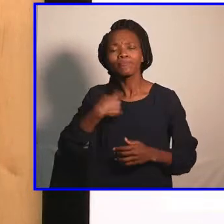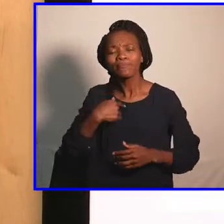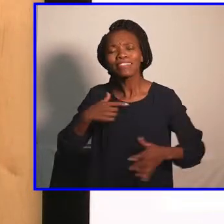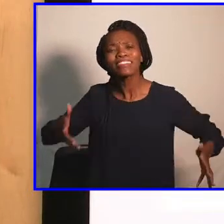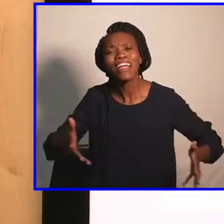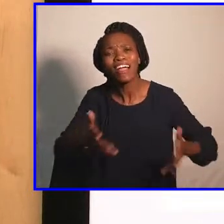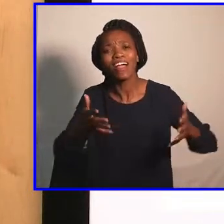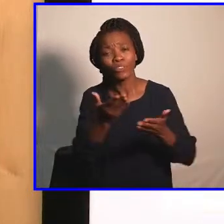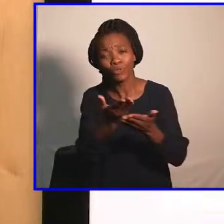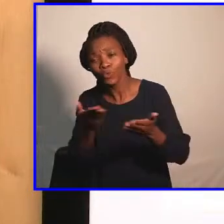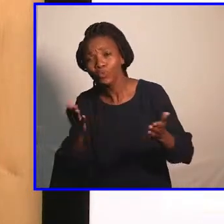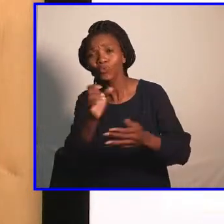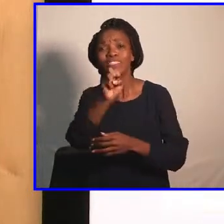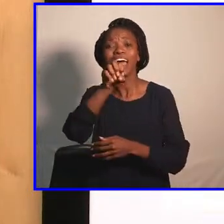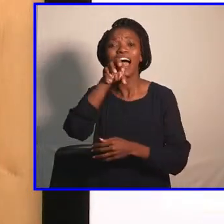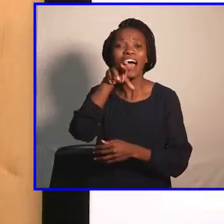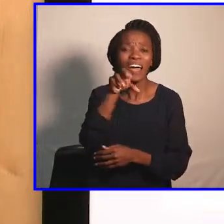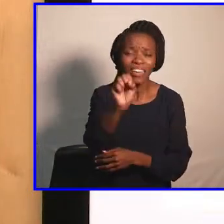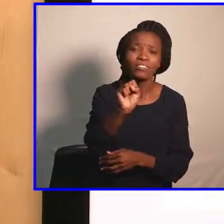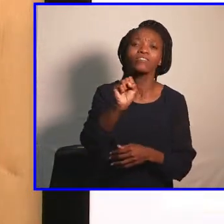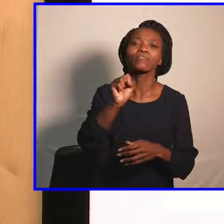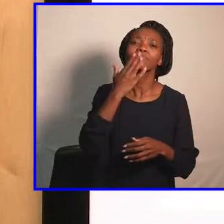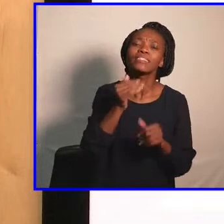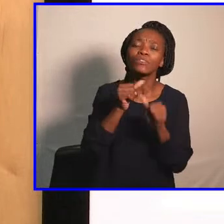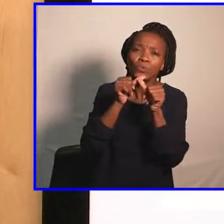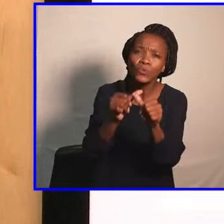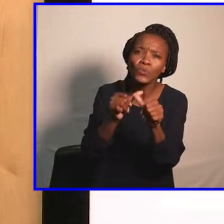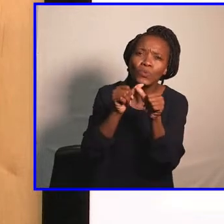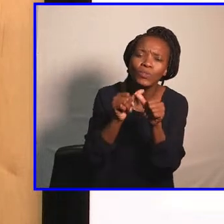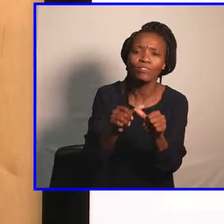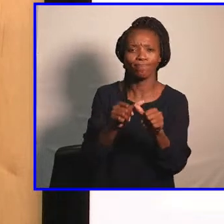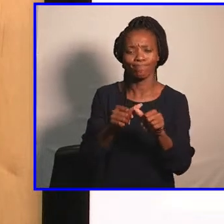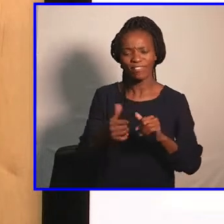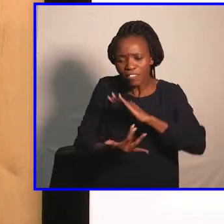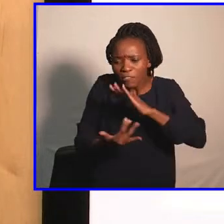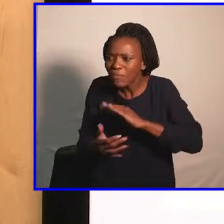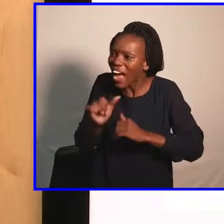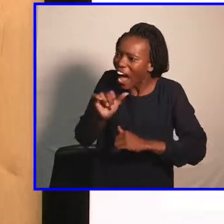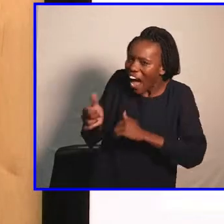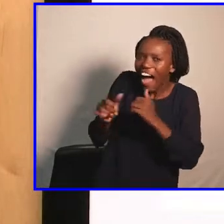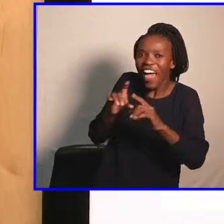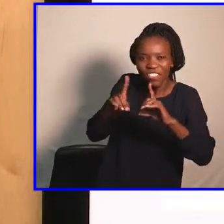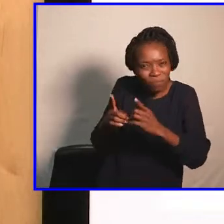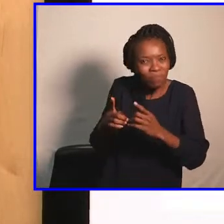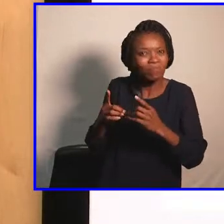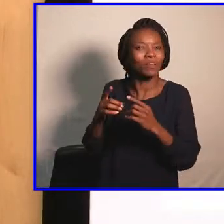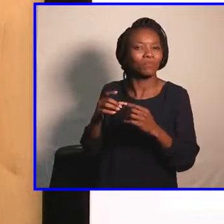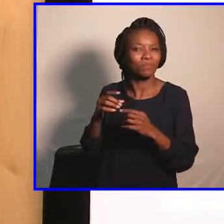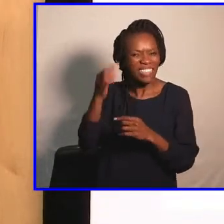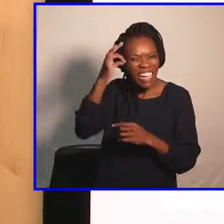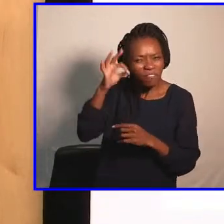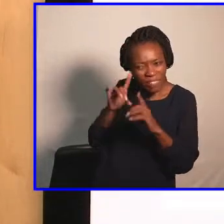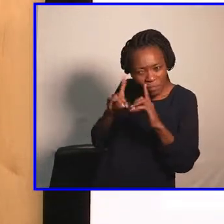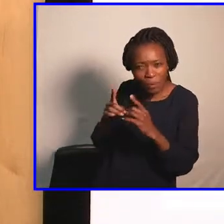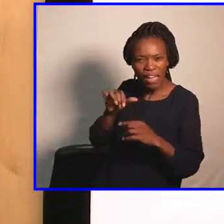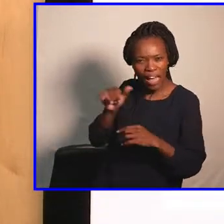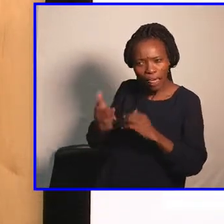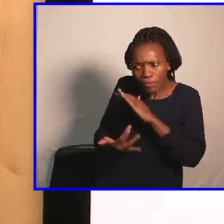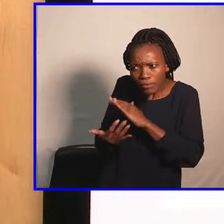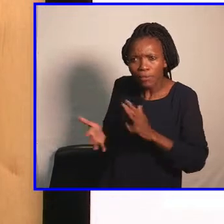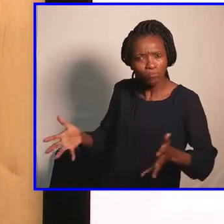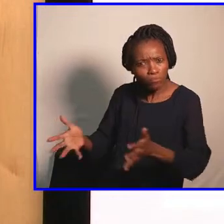continue in the vein and to inspire other government departments